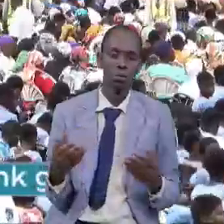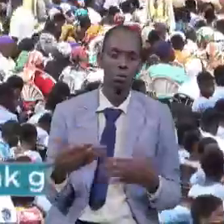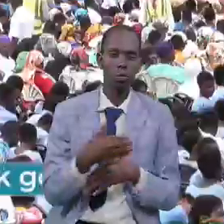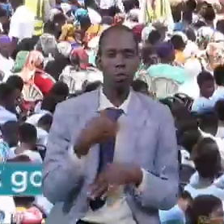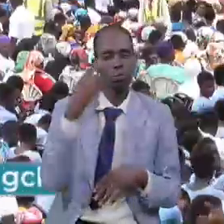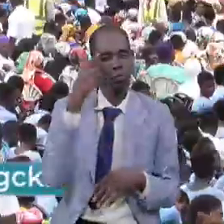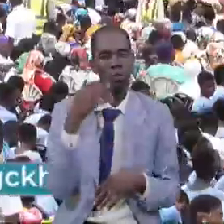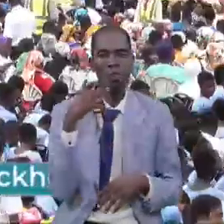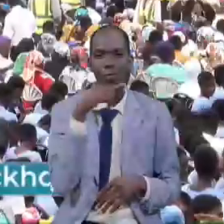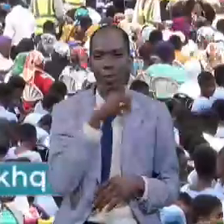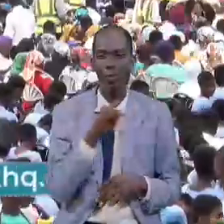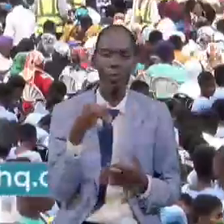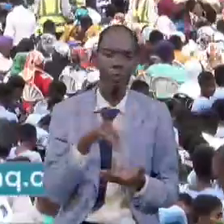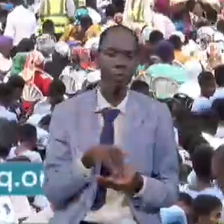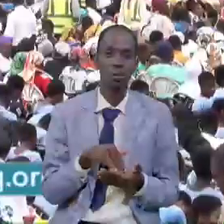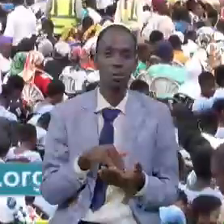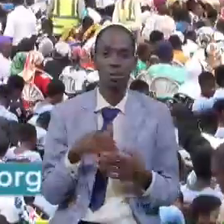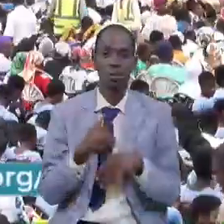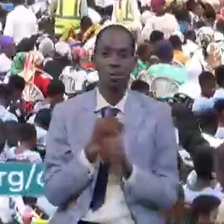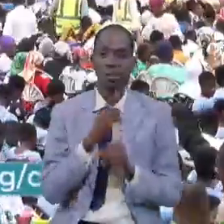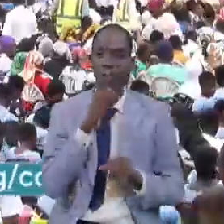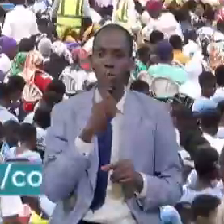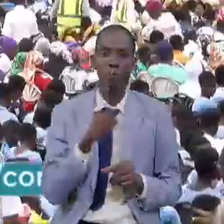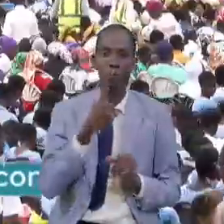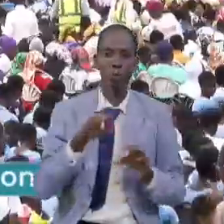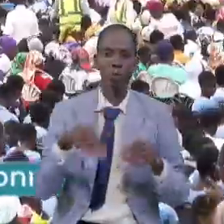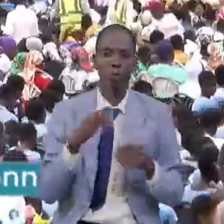So make sure that you give your correct name,